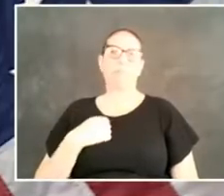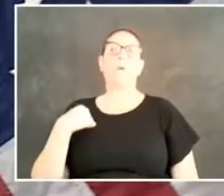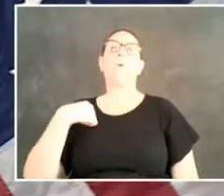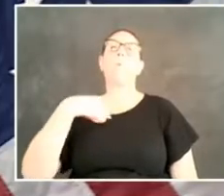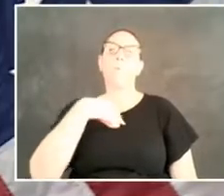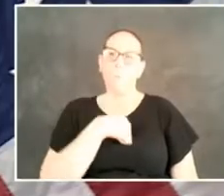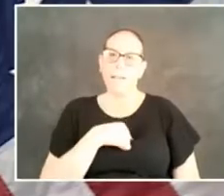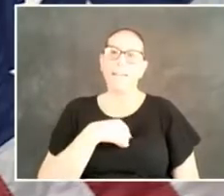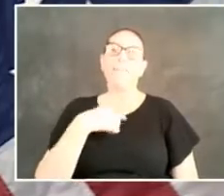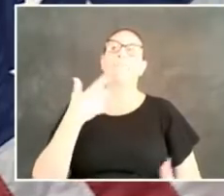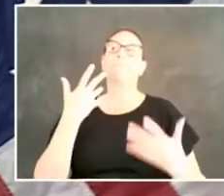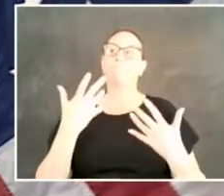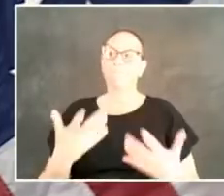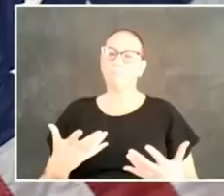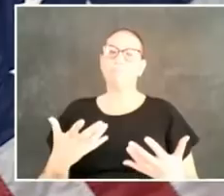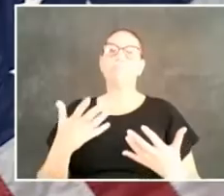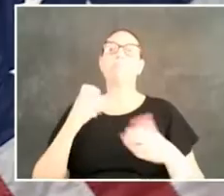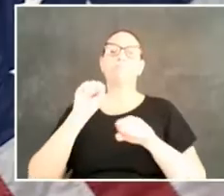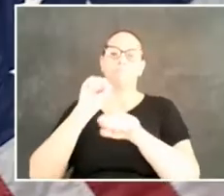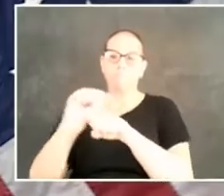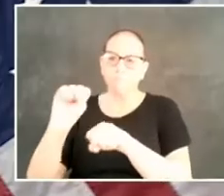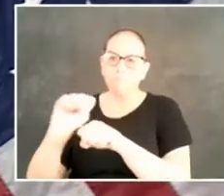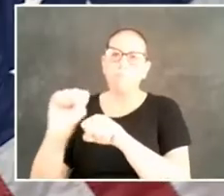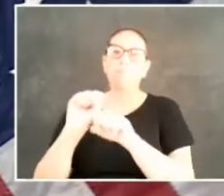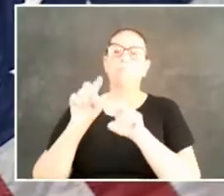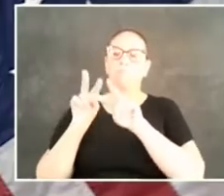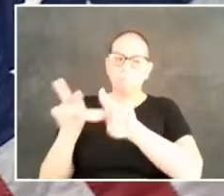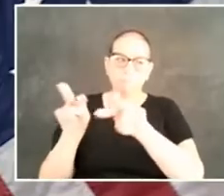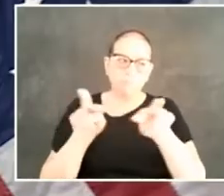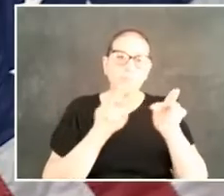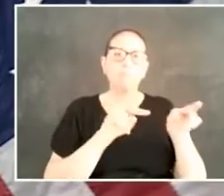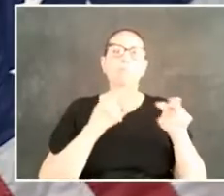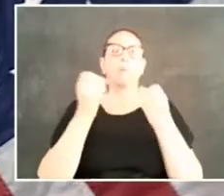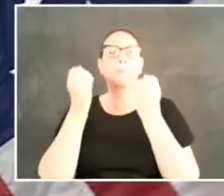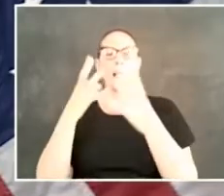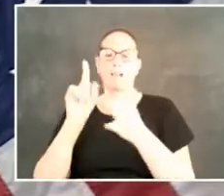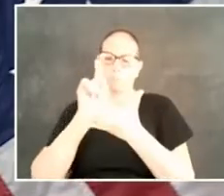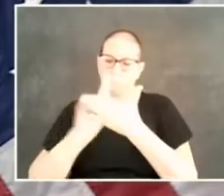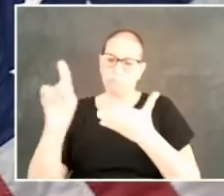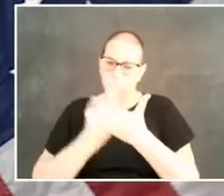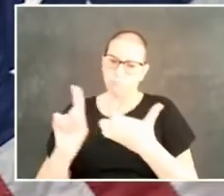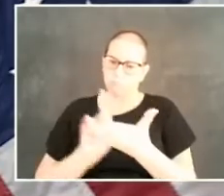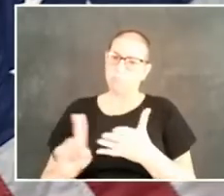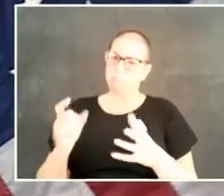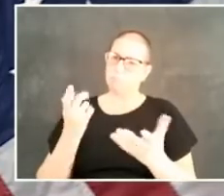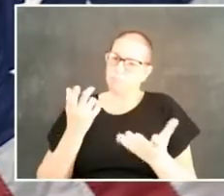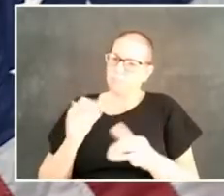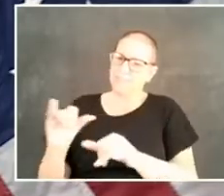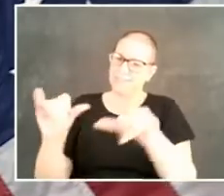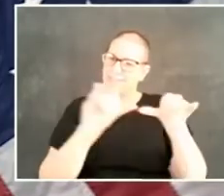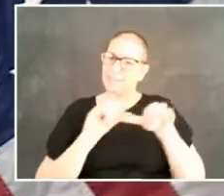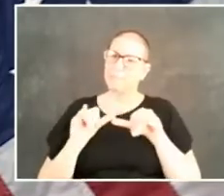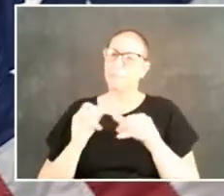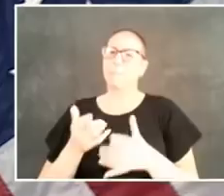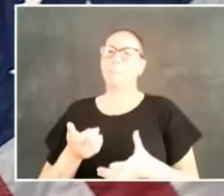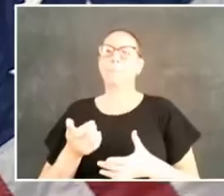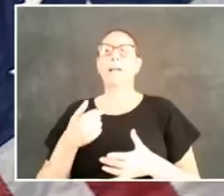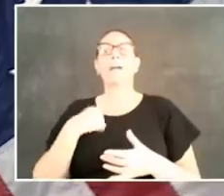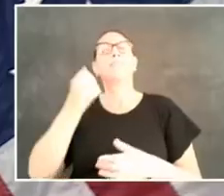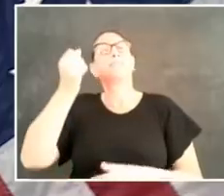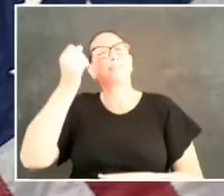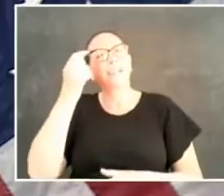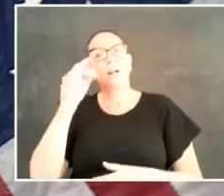love my city, and I understand everyone looks out for their own communities within this city. But I've ultimately